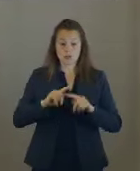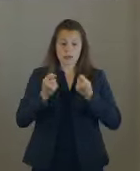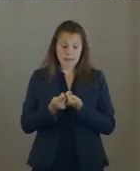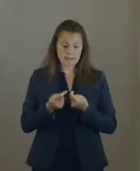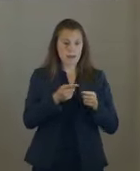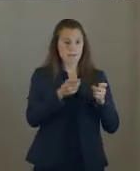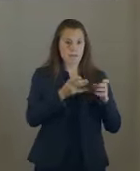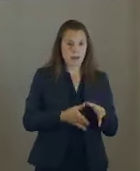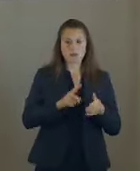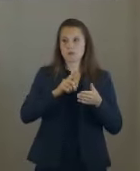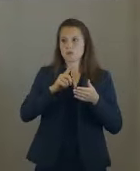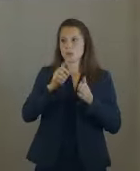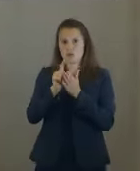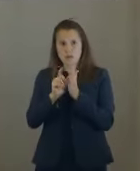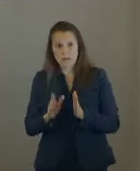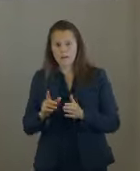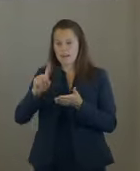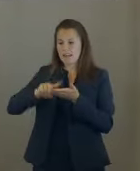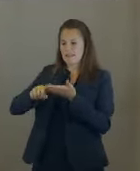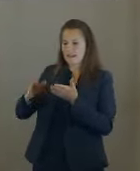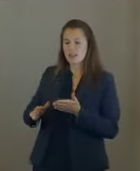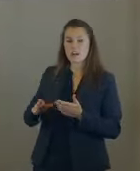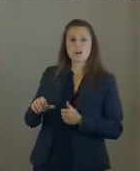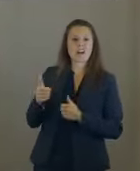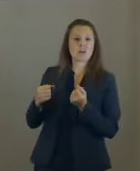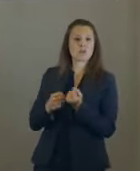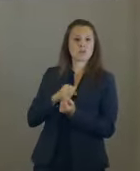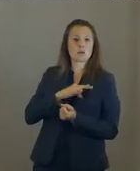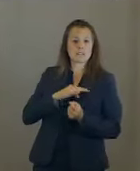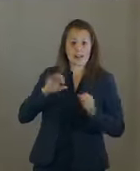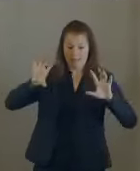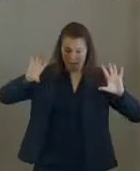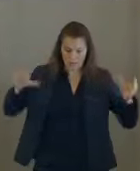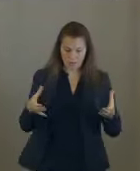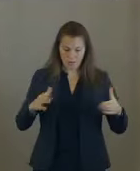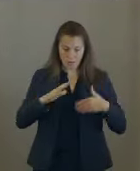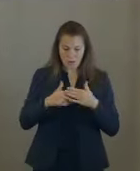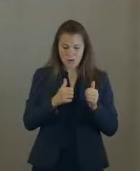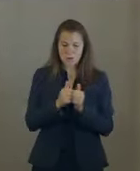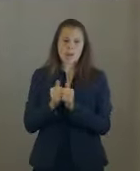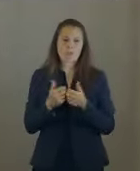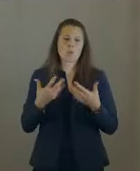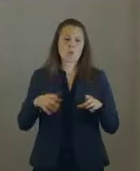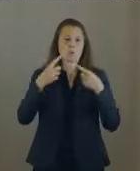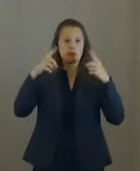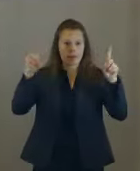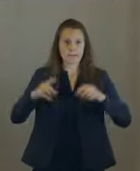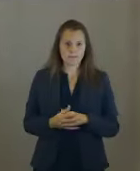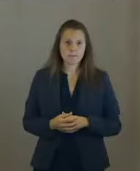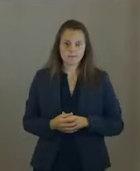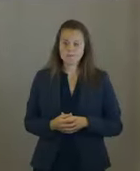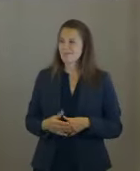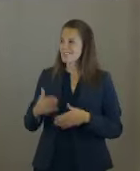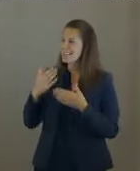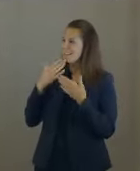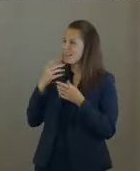an attorney, and investigators, and ad staff, and together they're being productive.